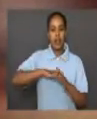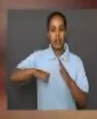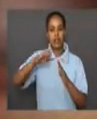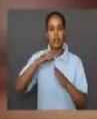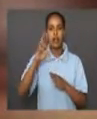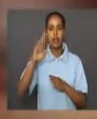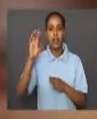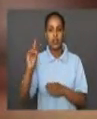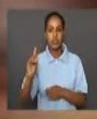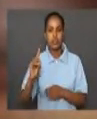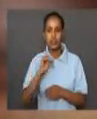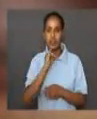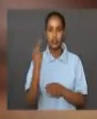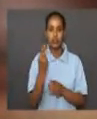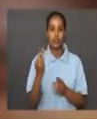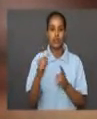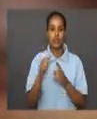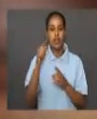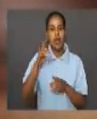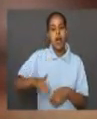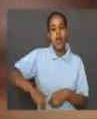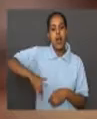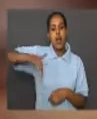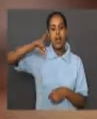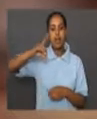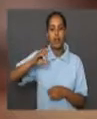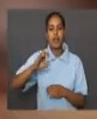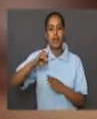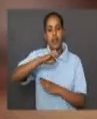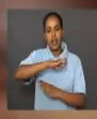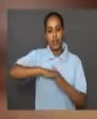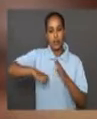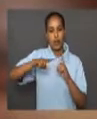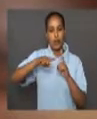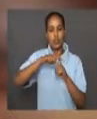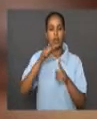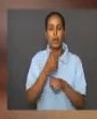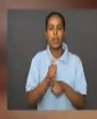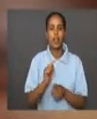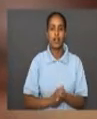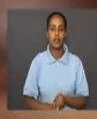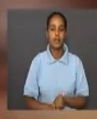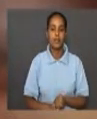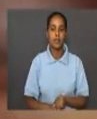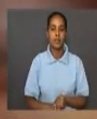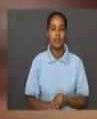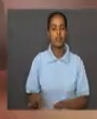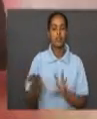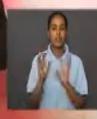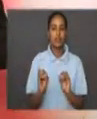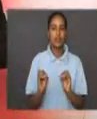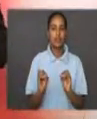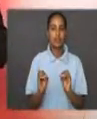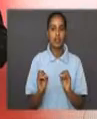Electrolytic reduction is used for highly electropositive metals.